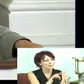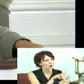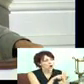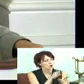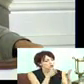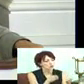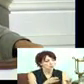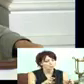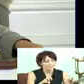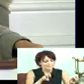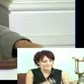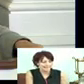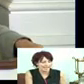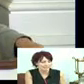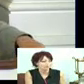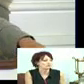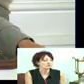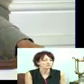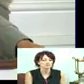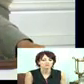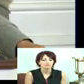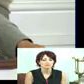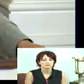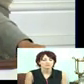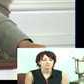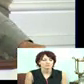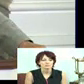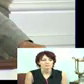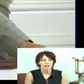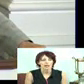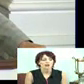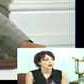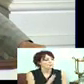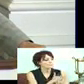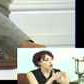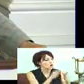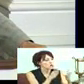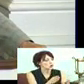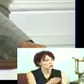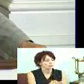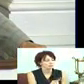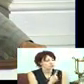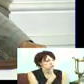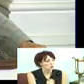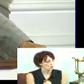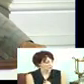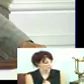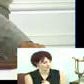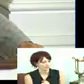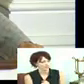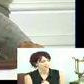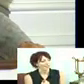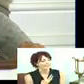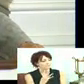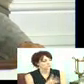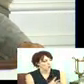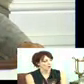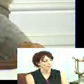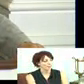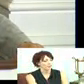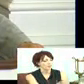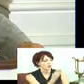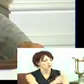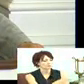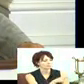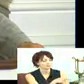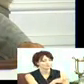And Maggie told us Monday morning that about 4 a.m, Sini